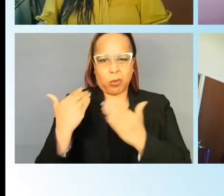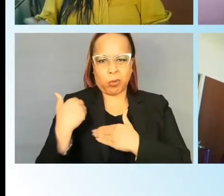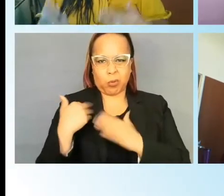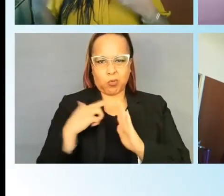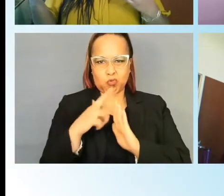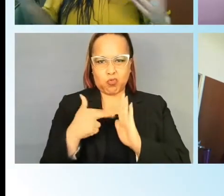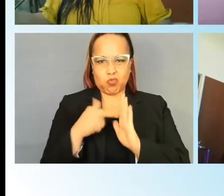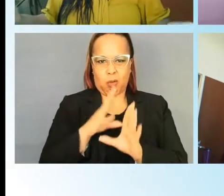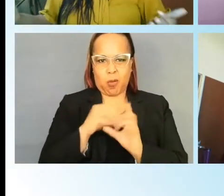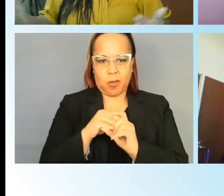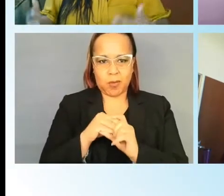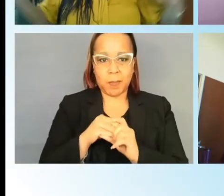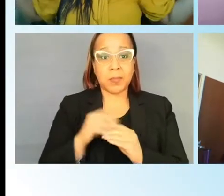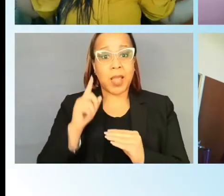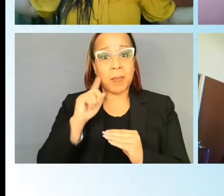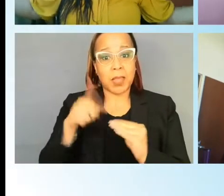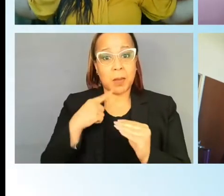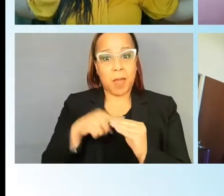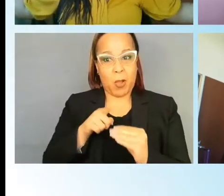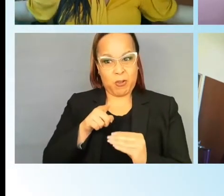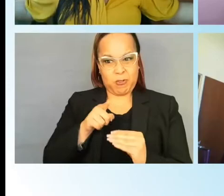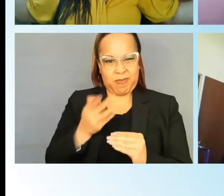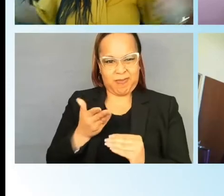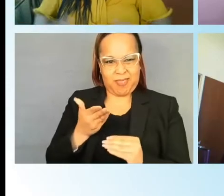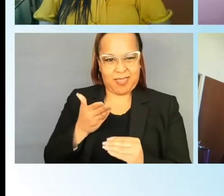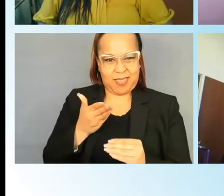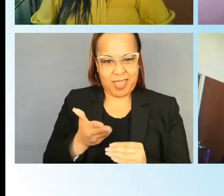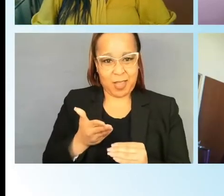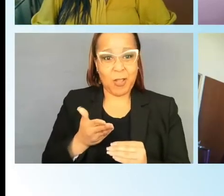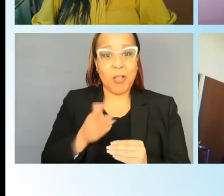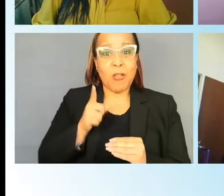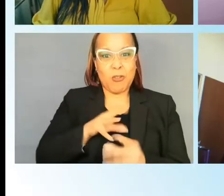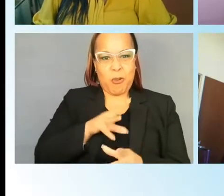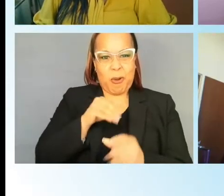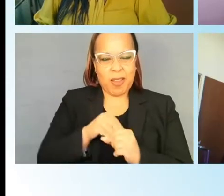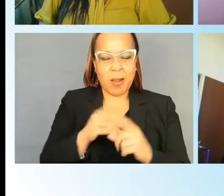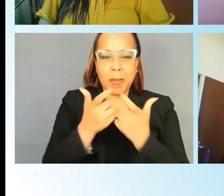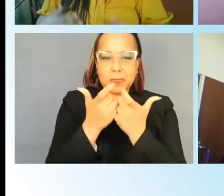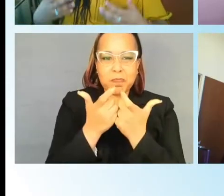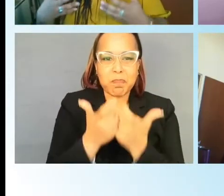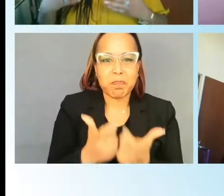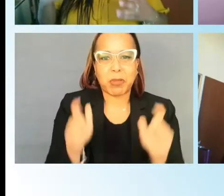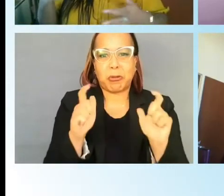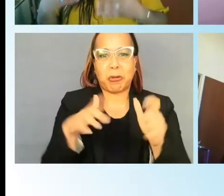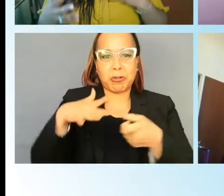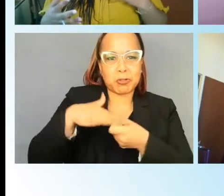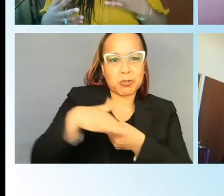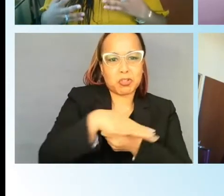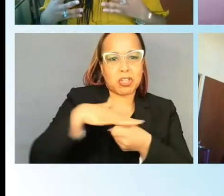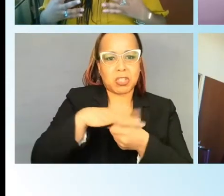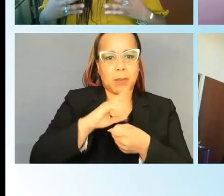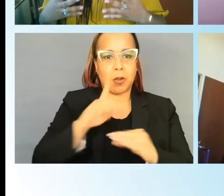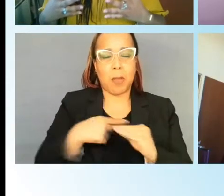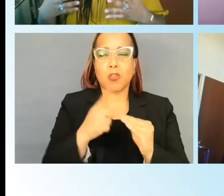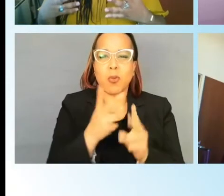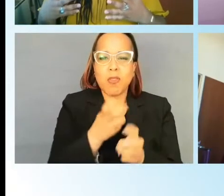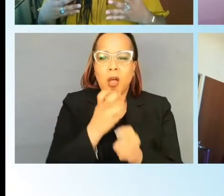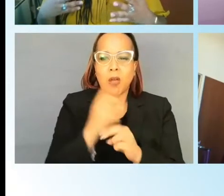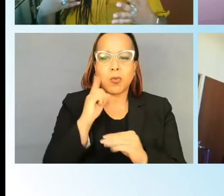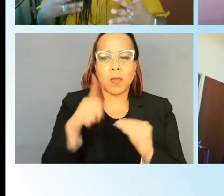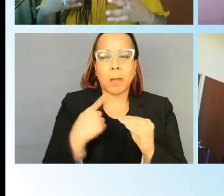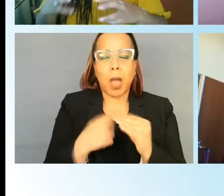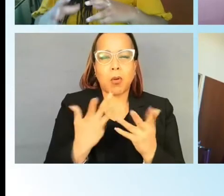about you, B, you're at the state, so you're even a much bigger jurisdiction than I'm talking about. And so it's hard to think about